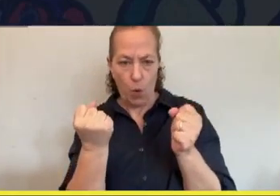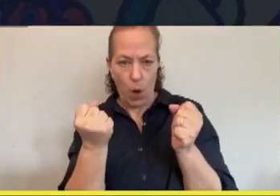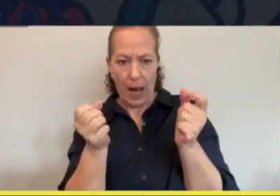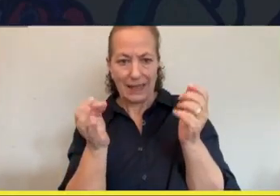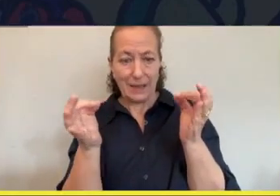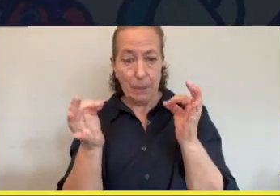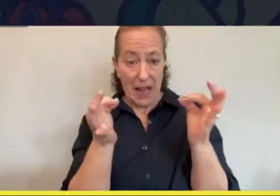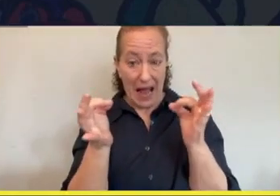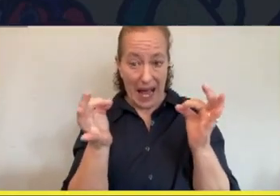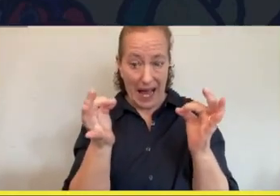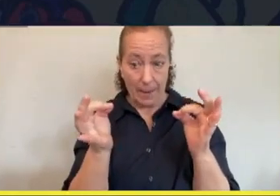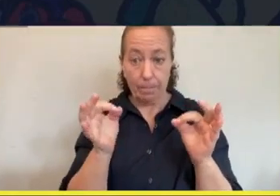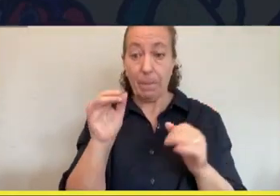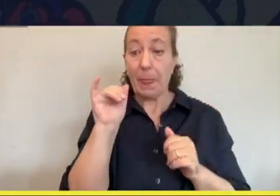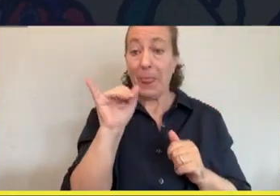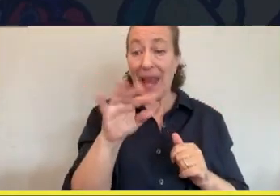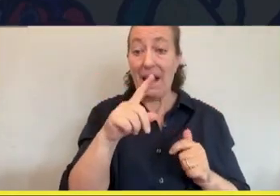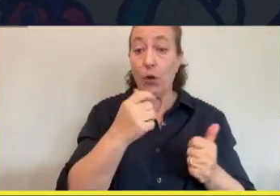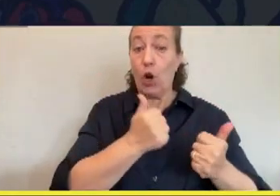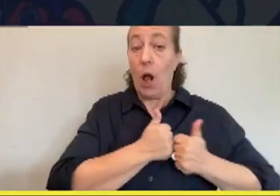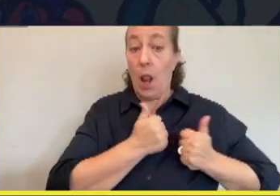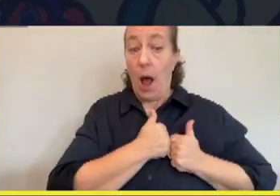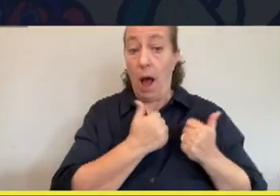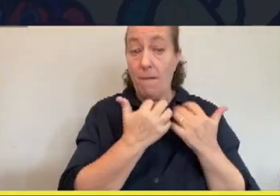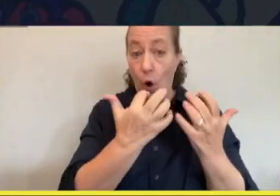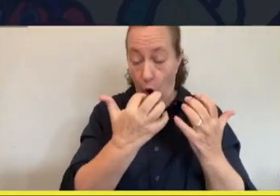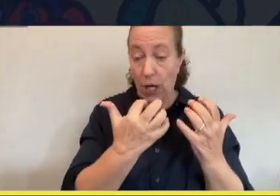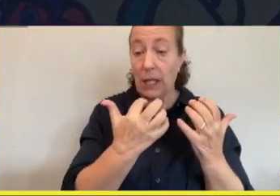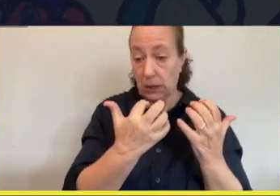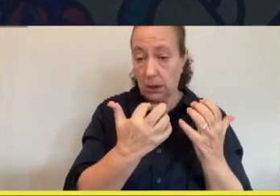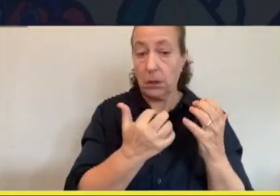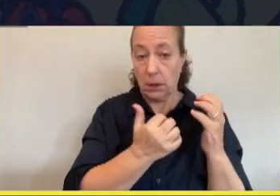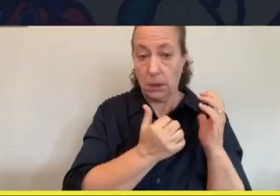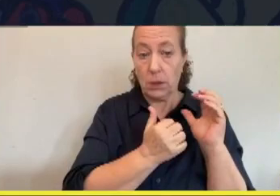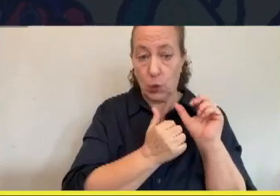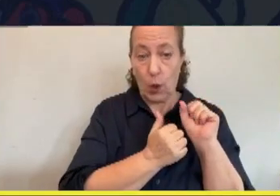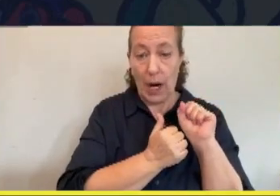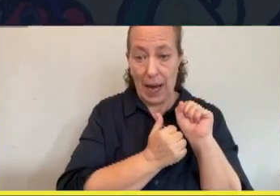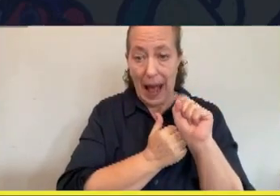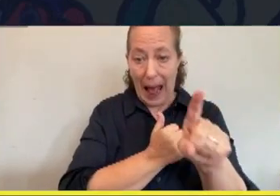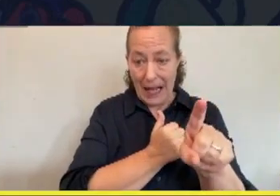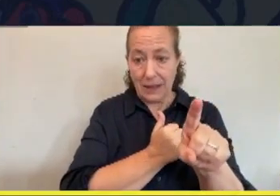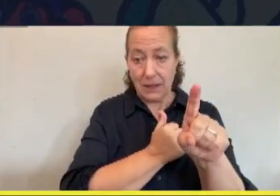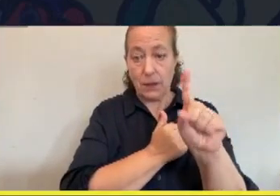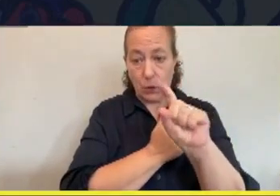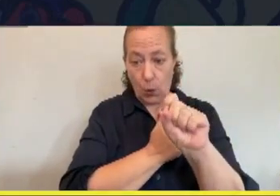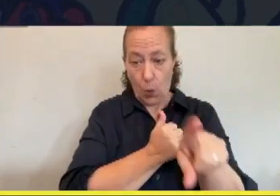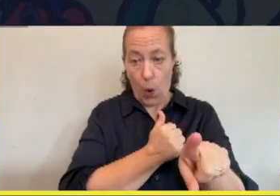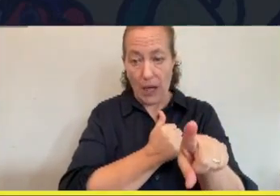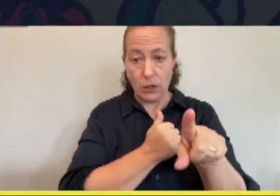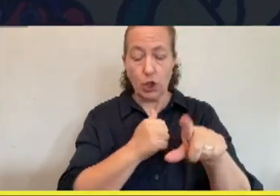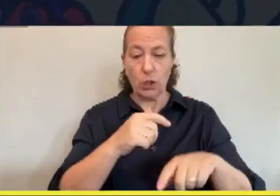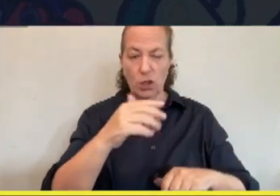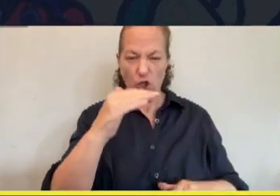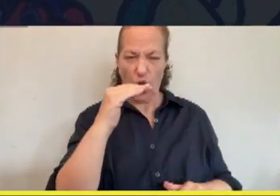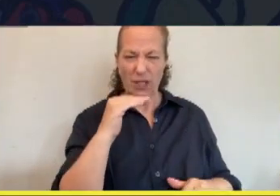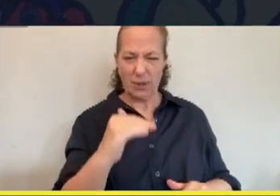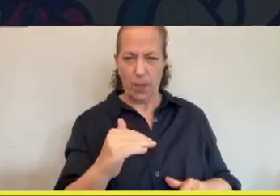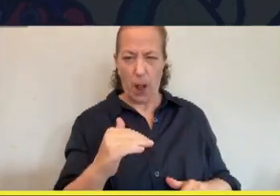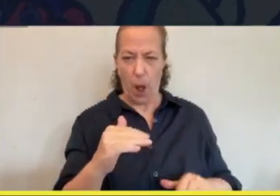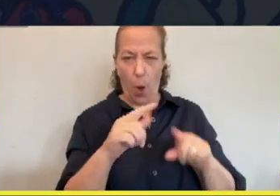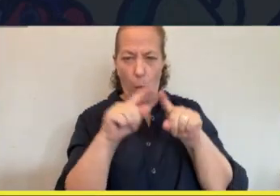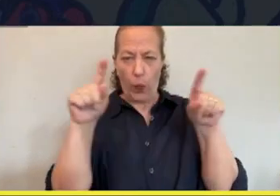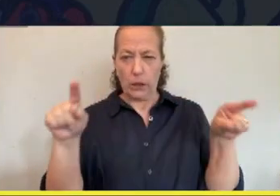live audience, you'll be able to ask a question if you in the Q&A section right below the screen where you're watching the